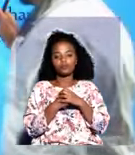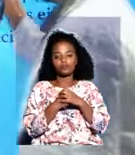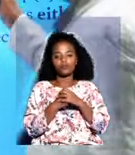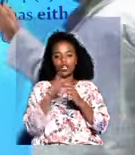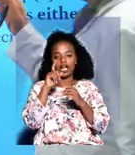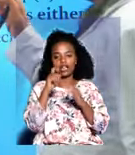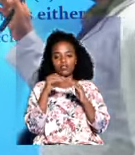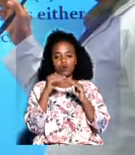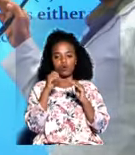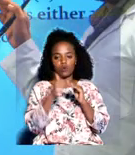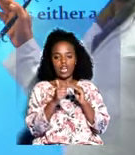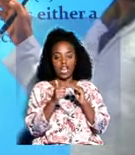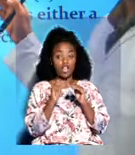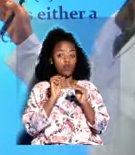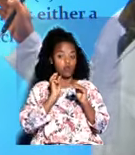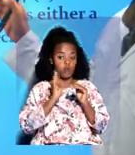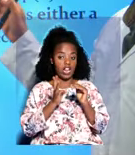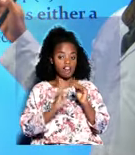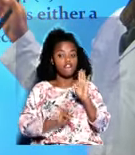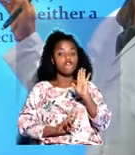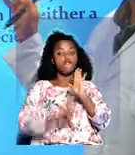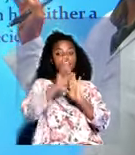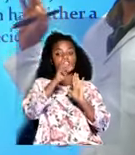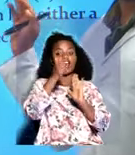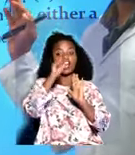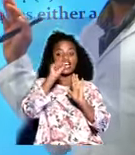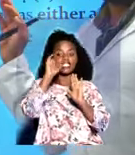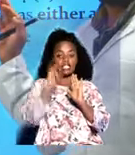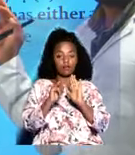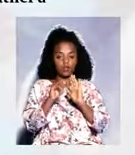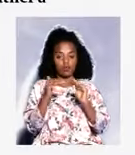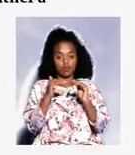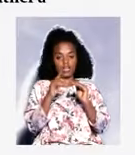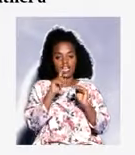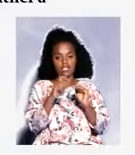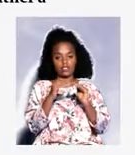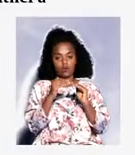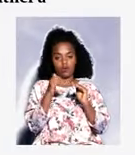x equals to a will be a vertical asymptote if this x equals to a